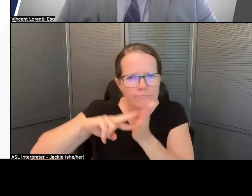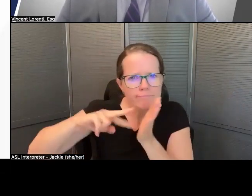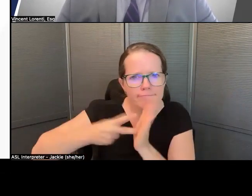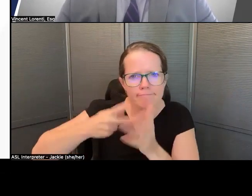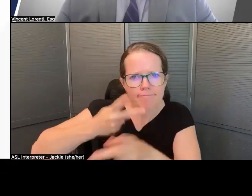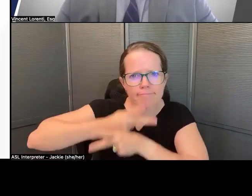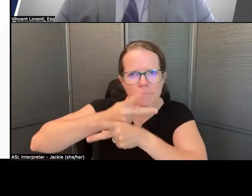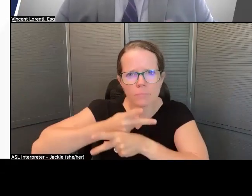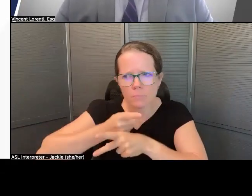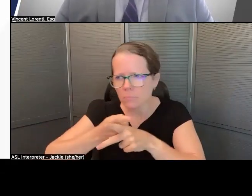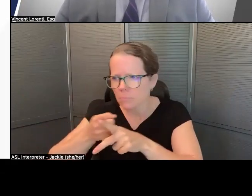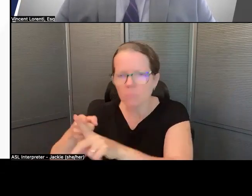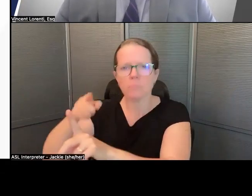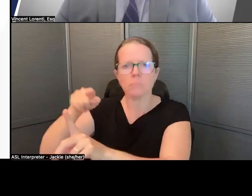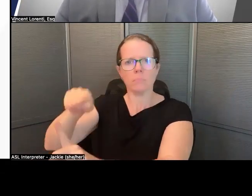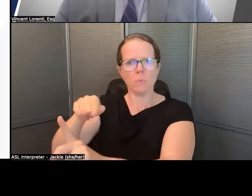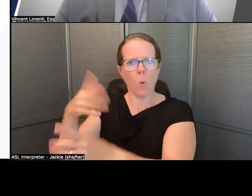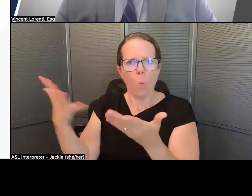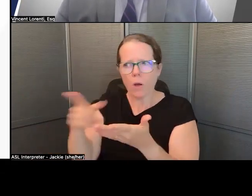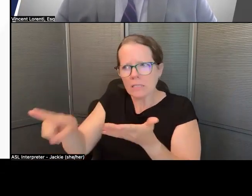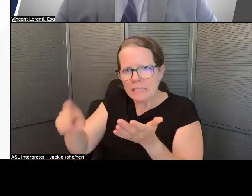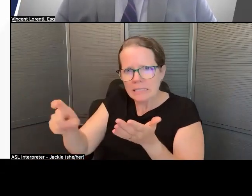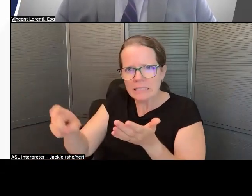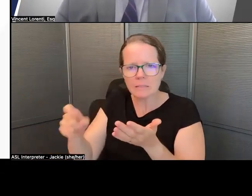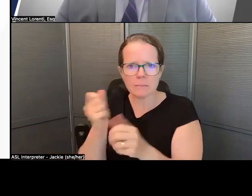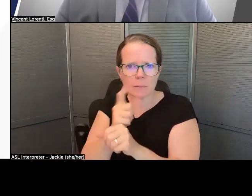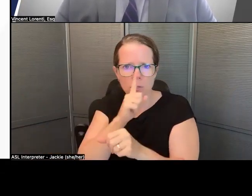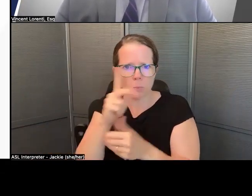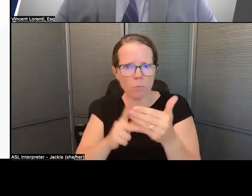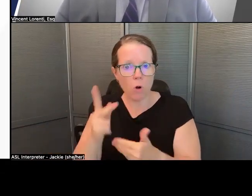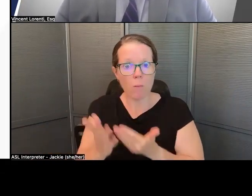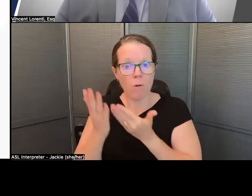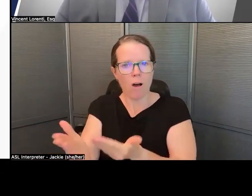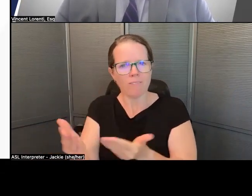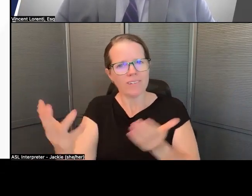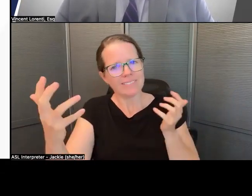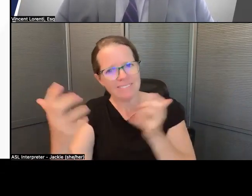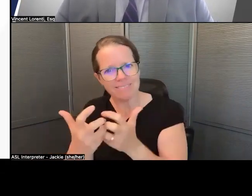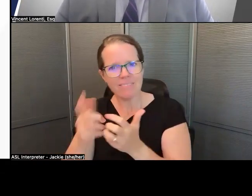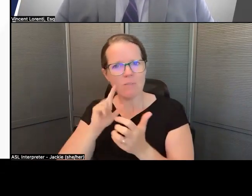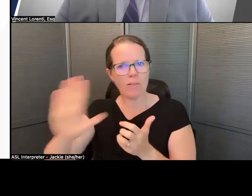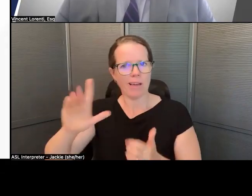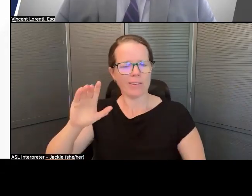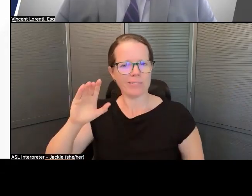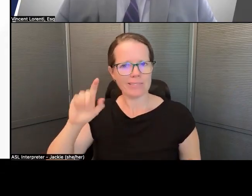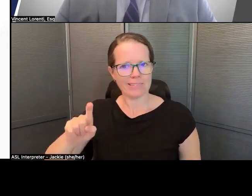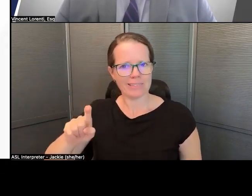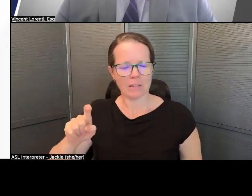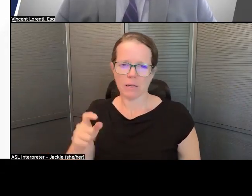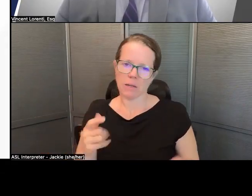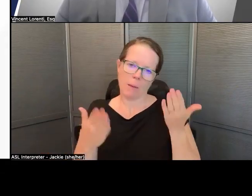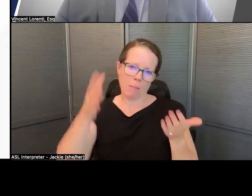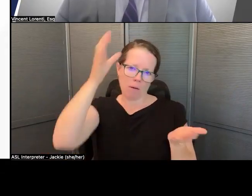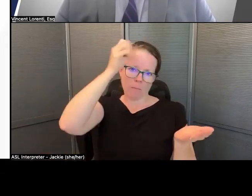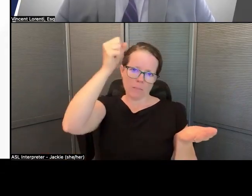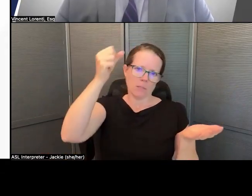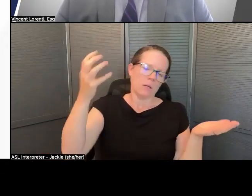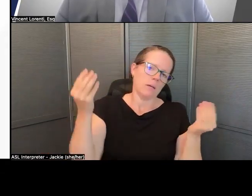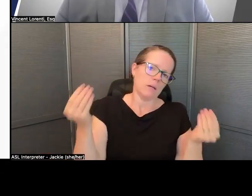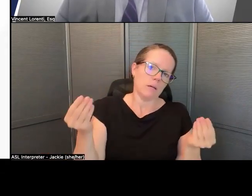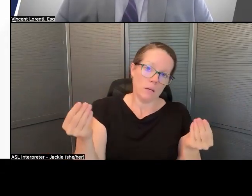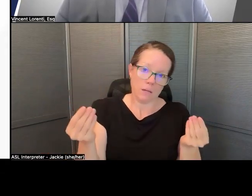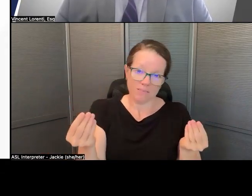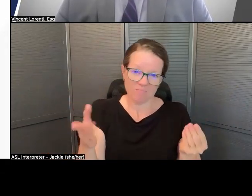that need. This may seem like common sense, but as you probably are aware, there are a lot of ways that our justice system